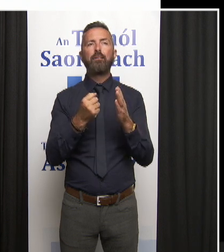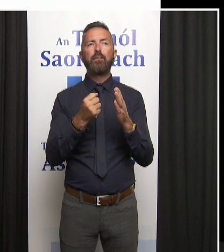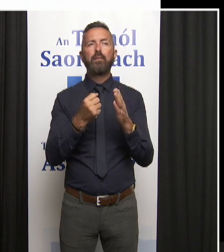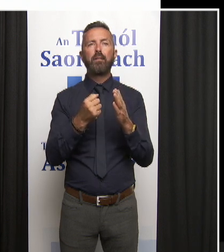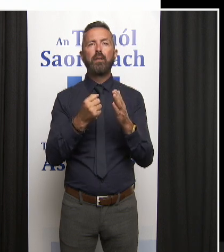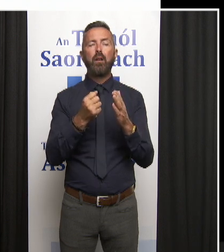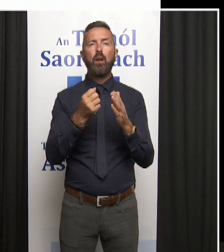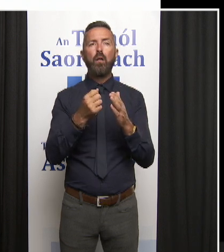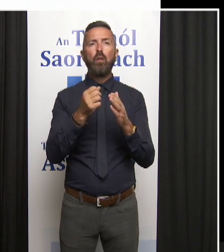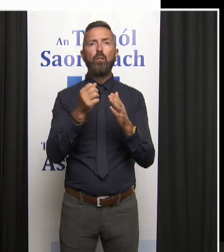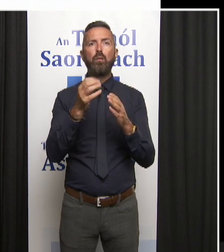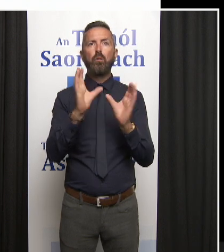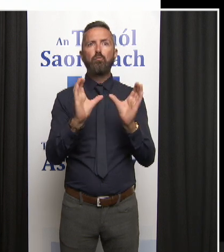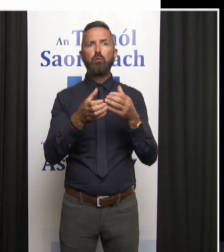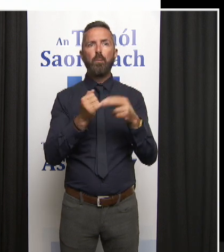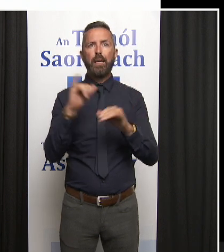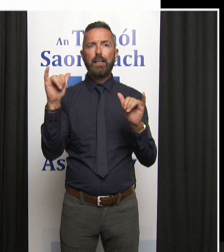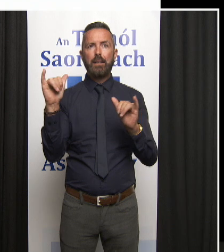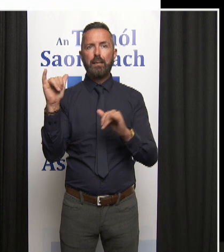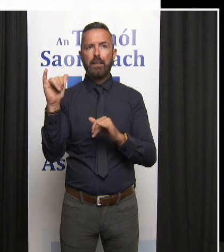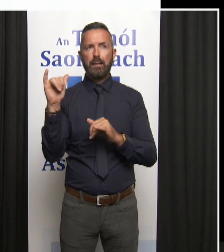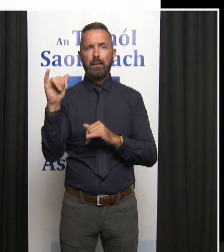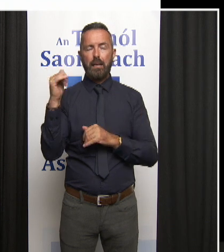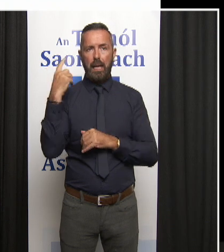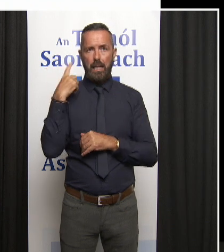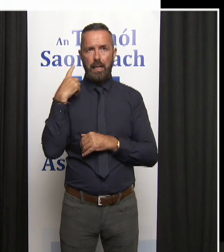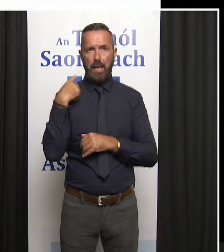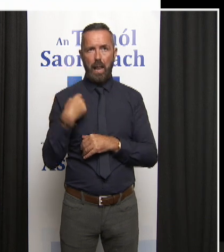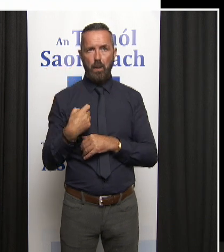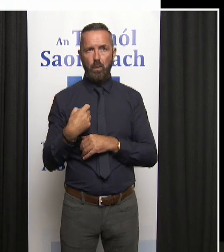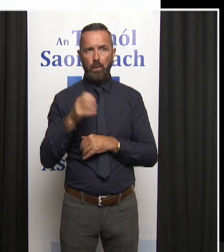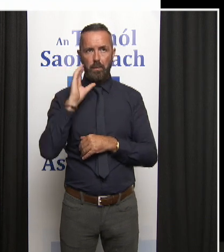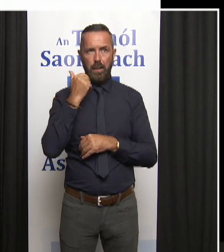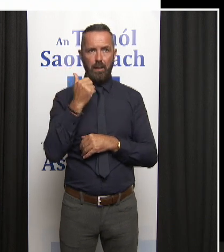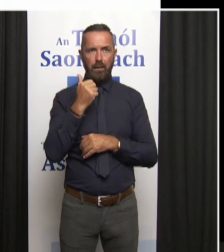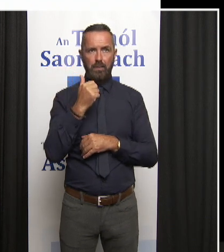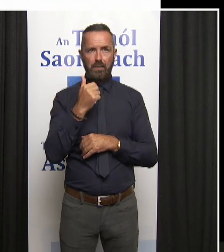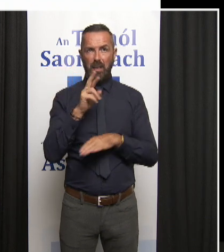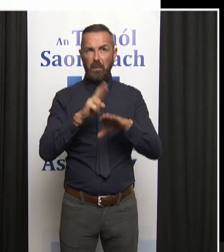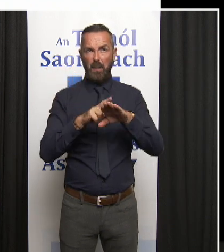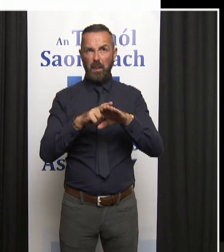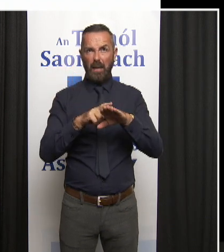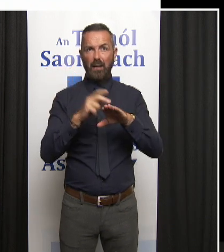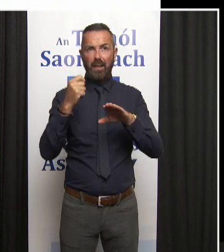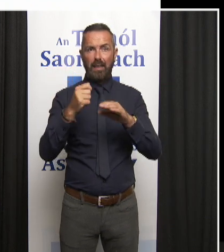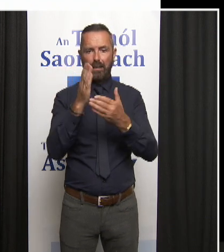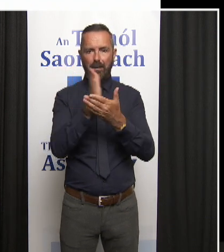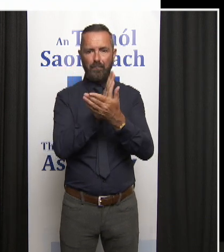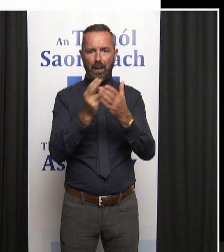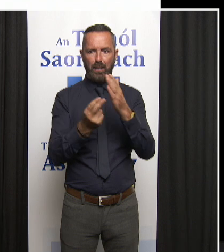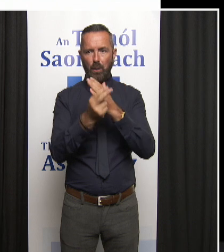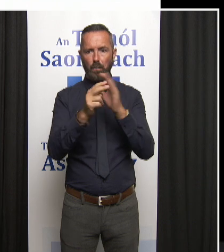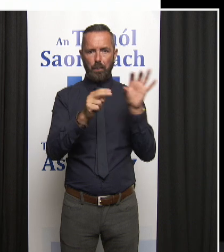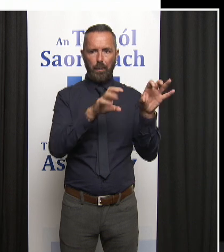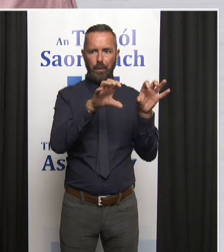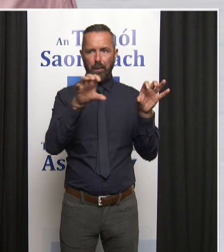important for kind of a citywide accountability for the mayor. So it's not just 4 smaller councils kind of carping at them ineffectively. It's actually one body that can hold